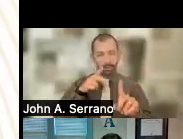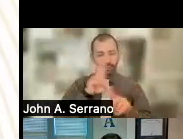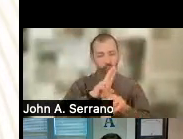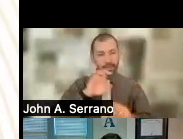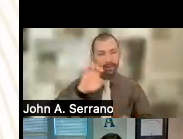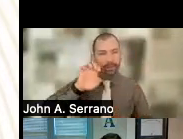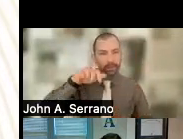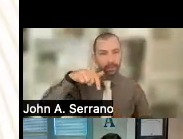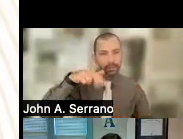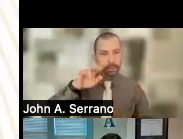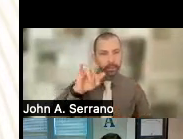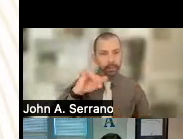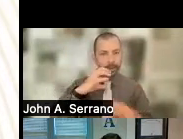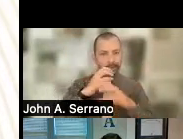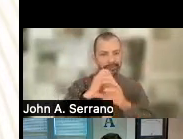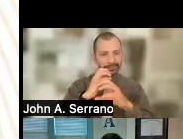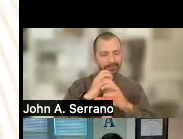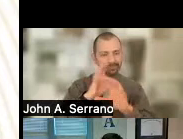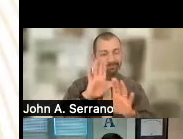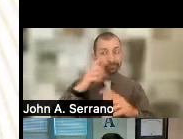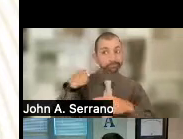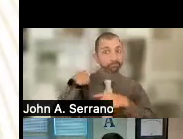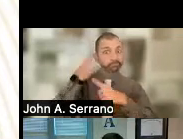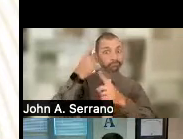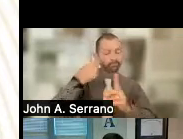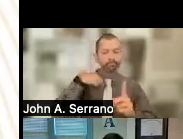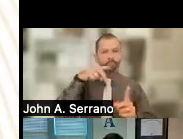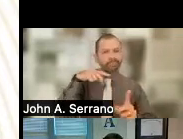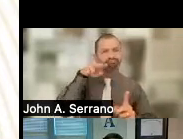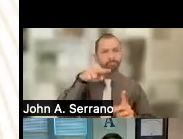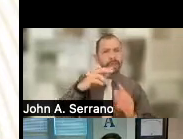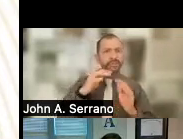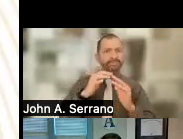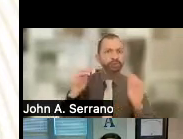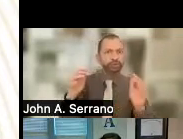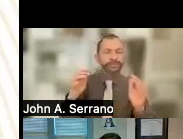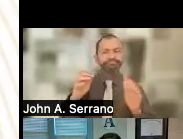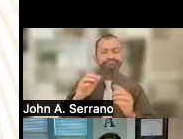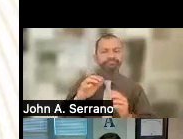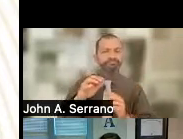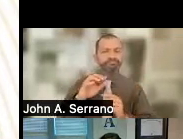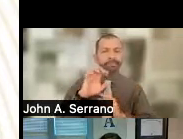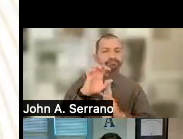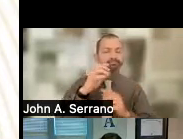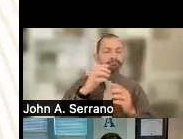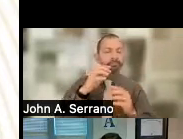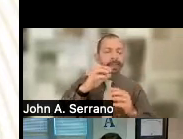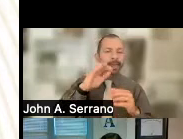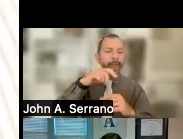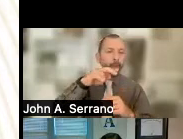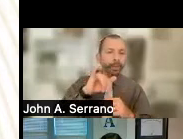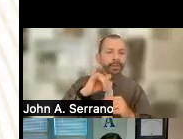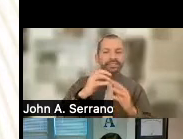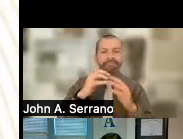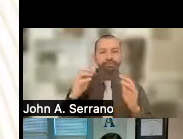And as we're reconsidering all of this, using an equity lens that has been increasingly